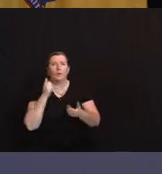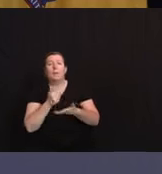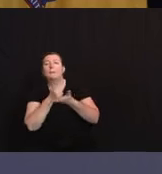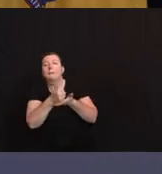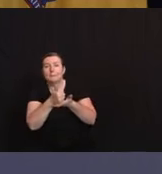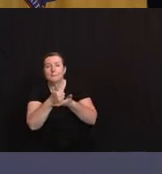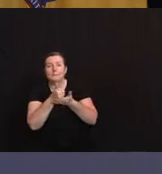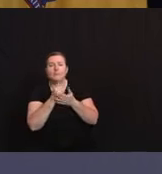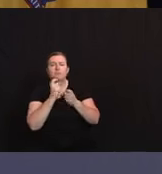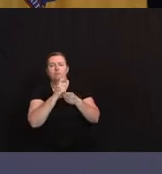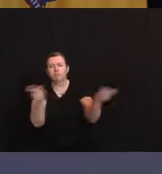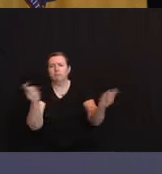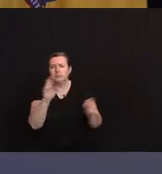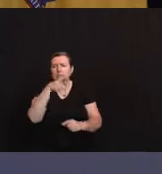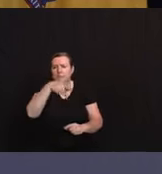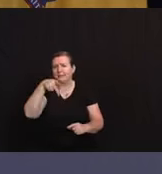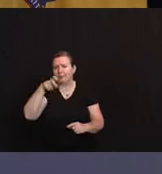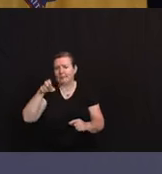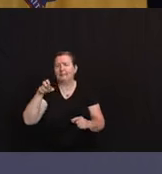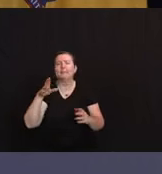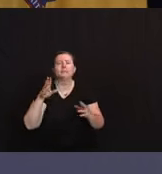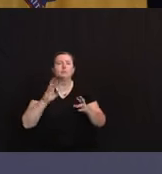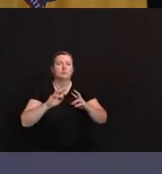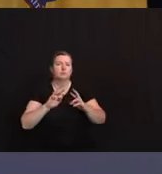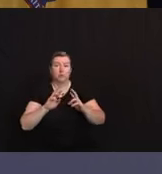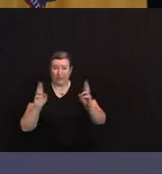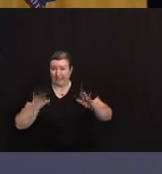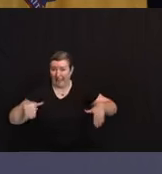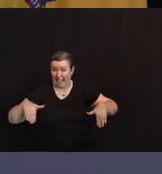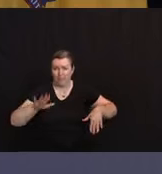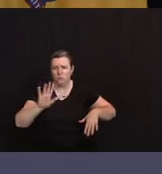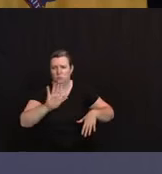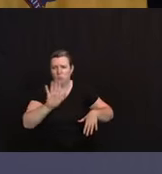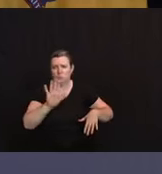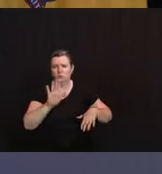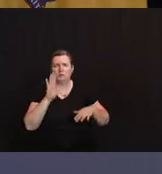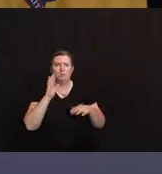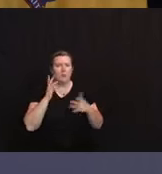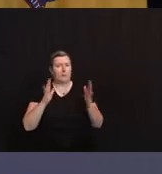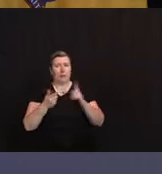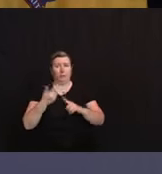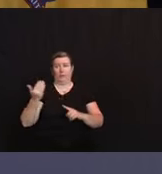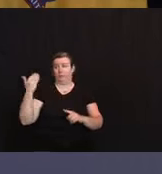said from every time we've been asked, we've come a long way. Judy talked about the tens of